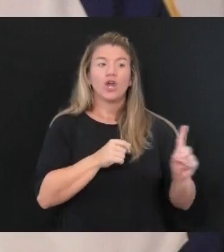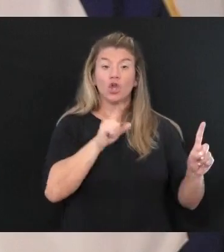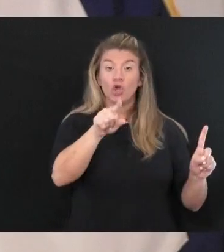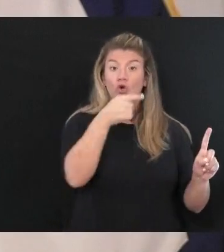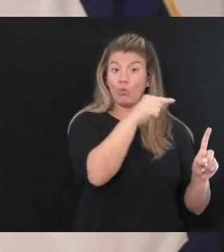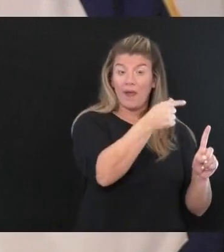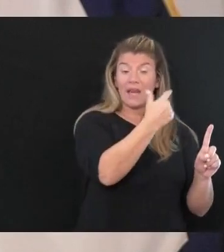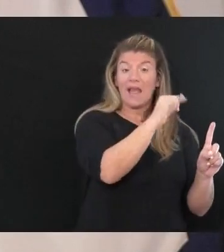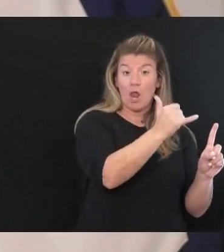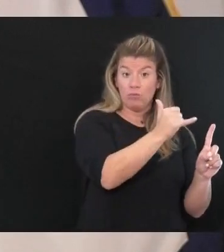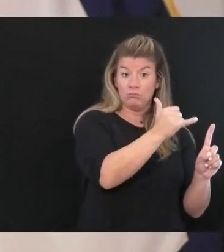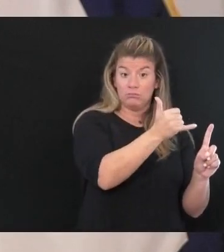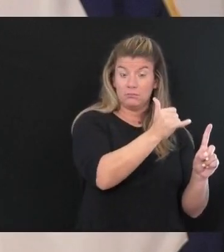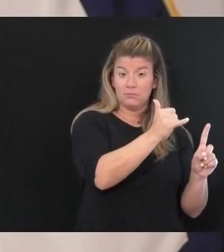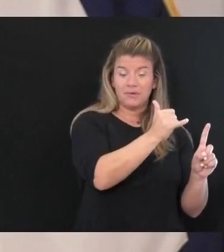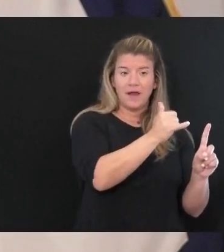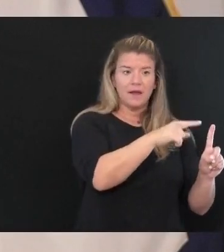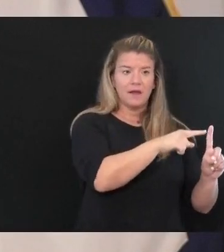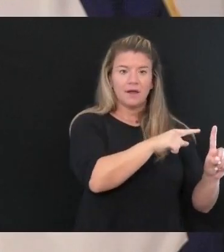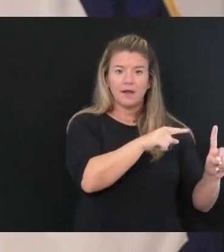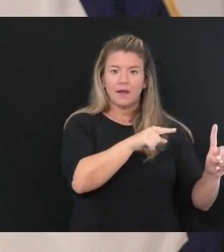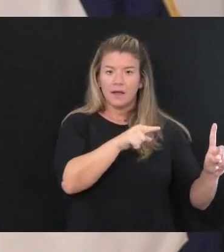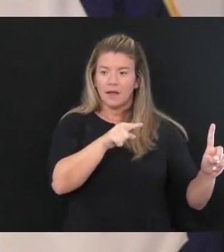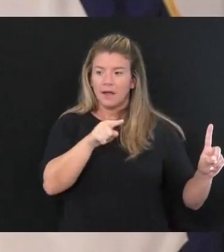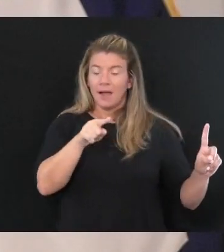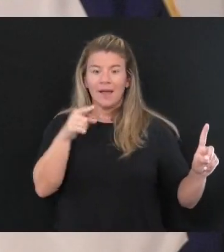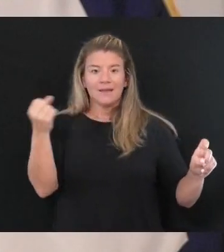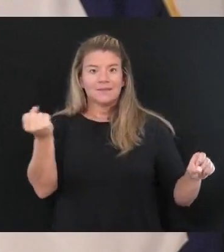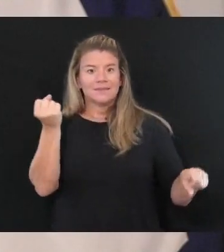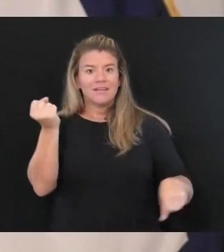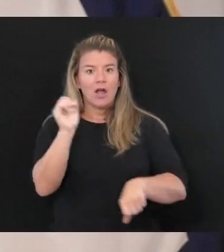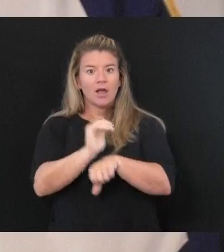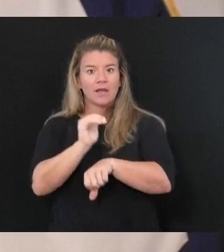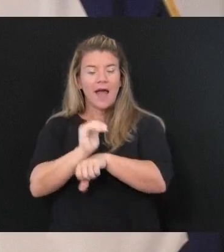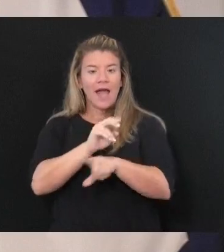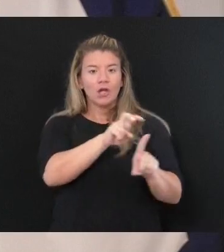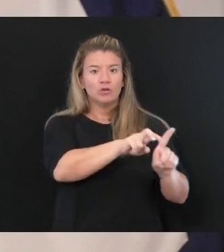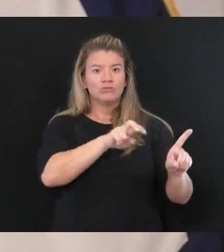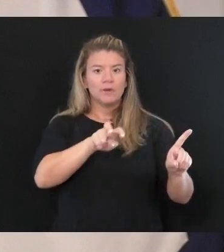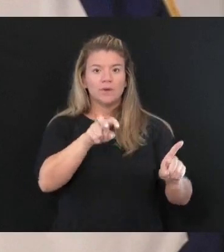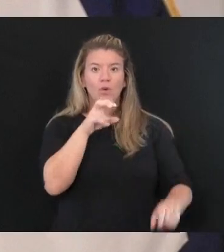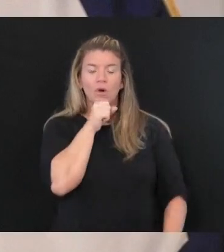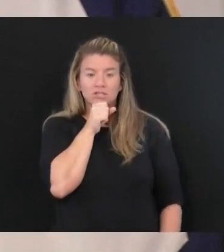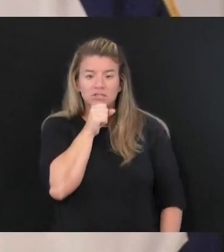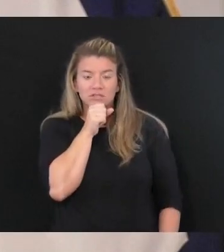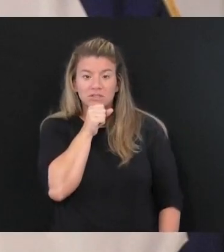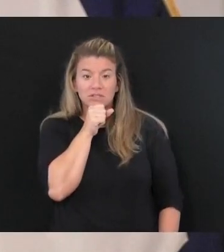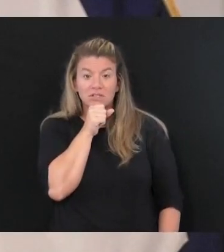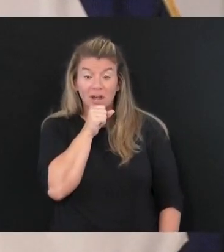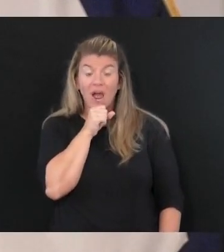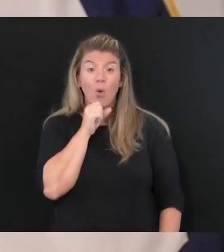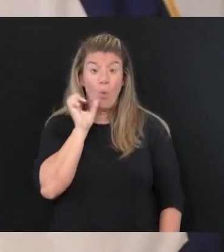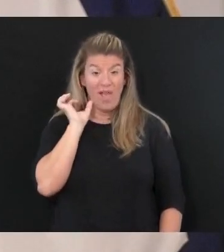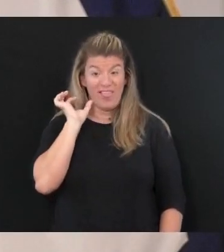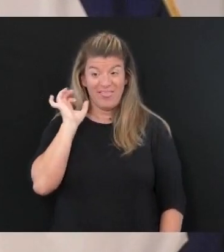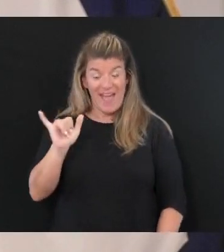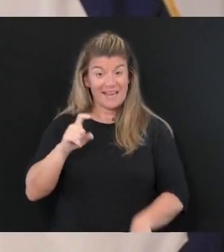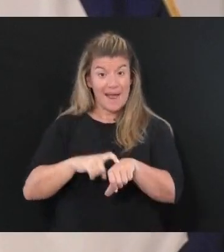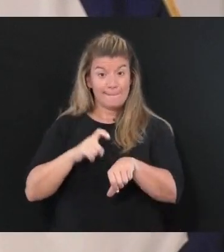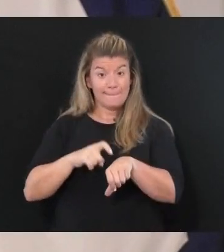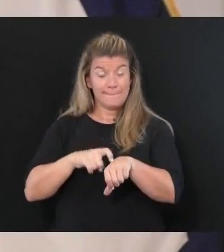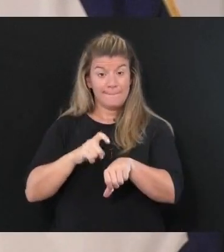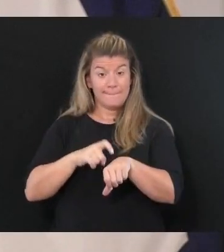yellow, and then on Saturday night you drift into the orange category. At that point in time, you